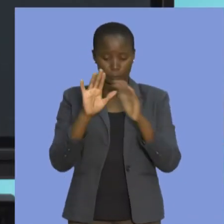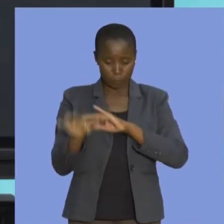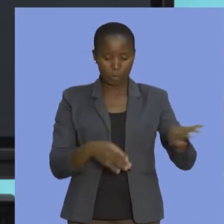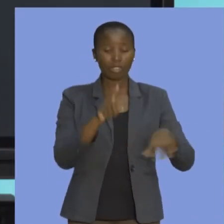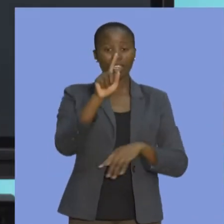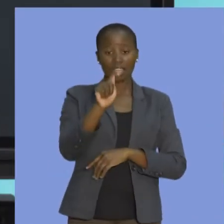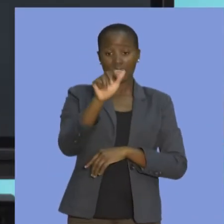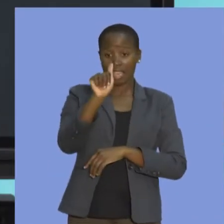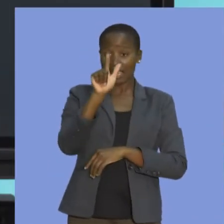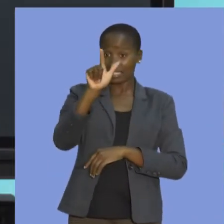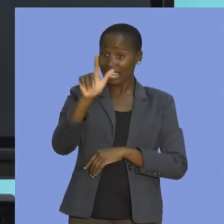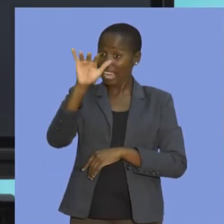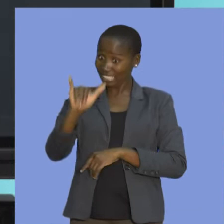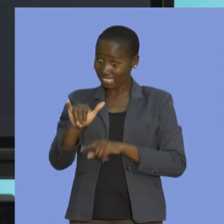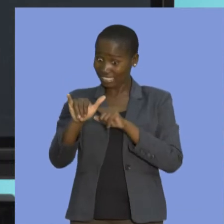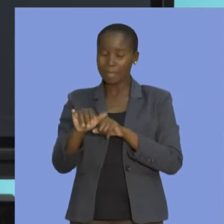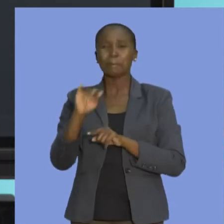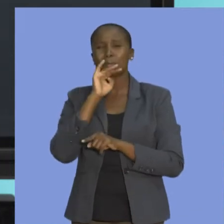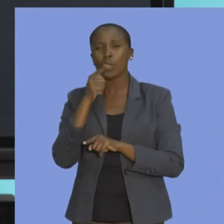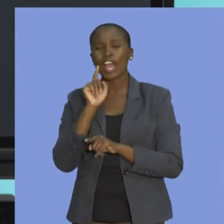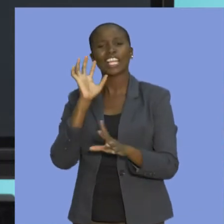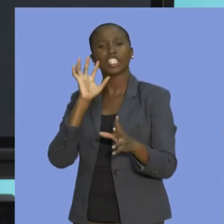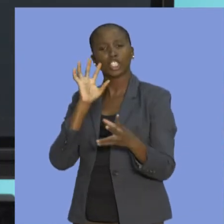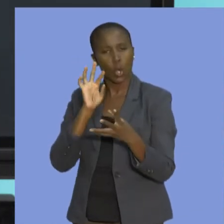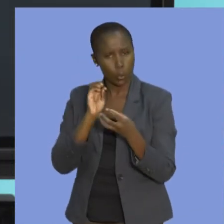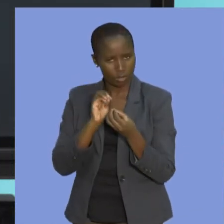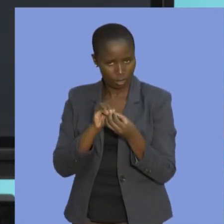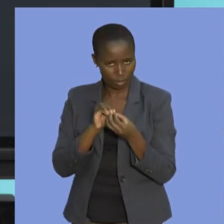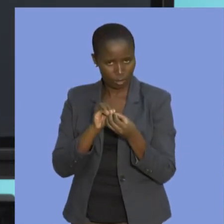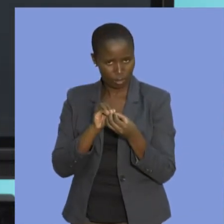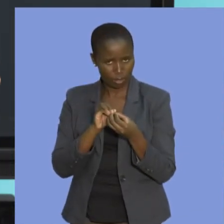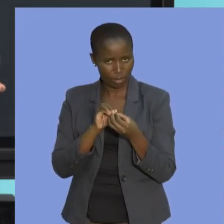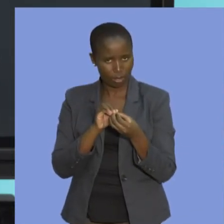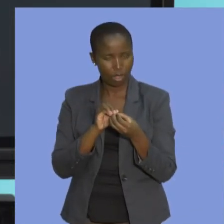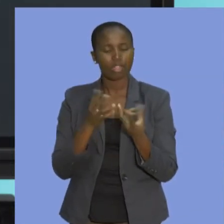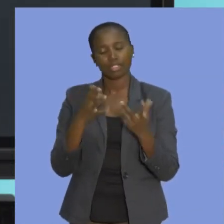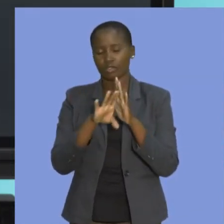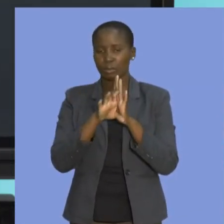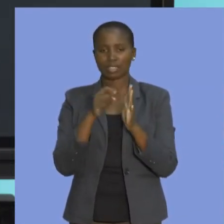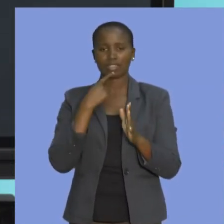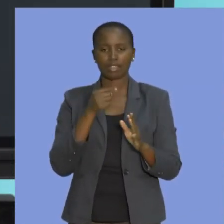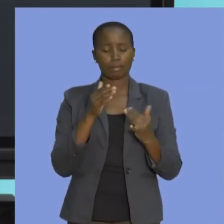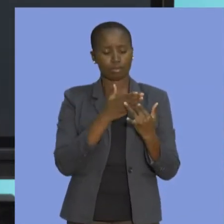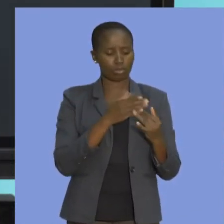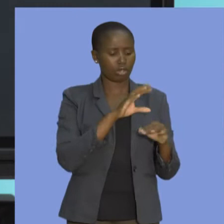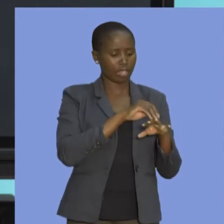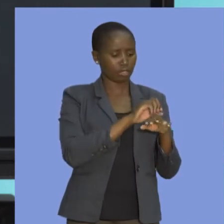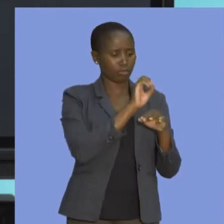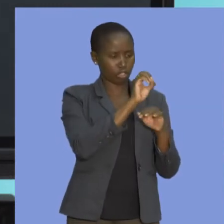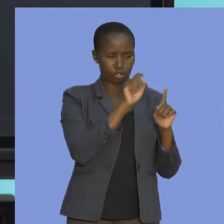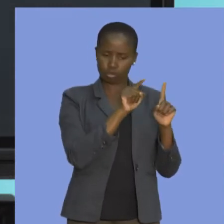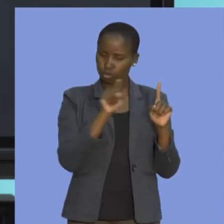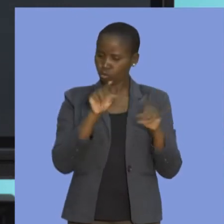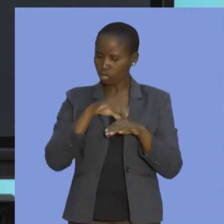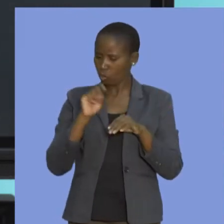that interval. Interval meaning, let's say, between the age of 0 to 1, how many people